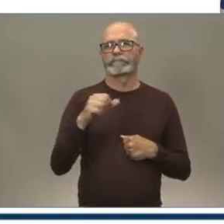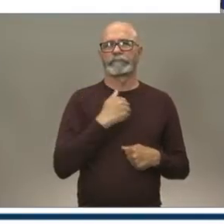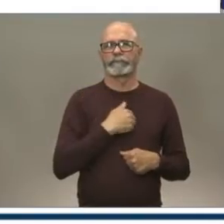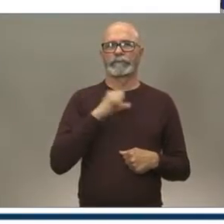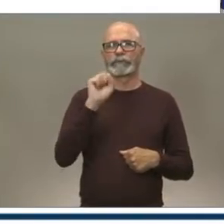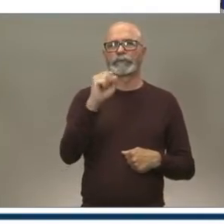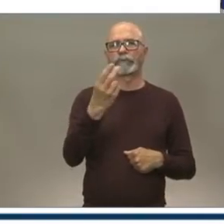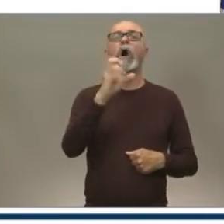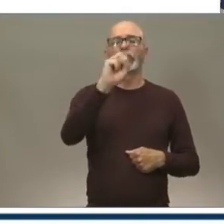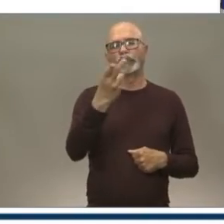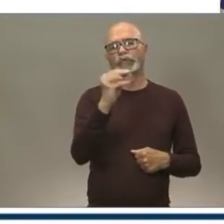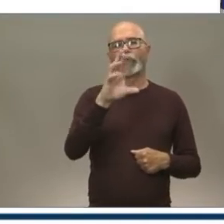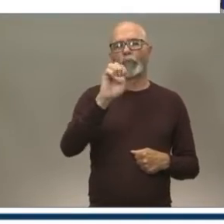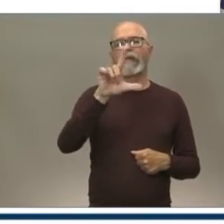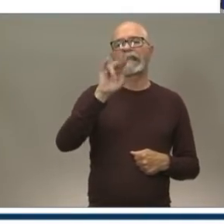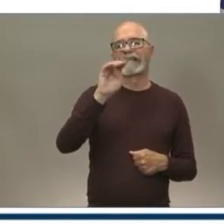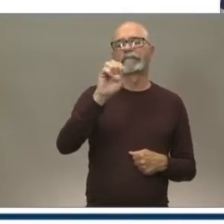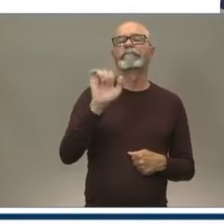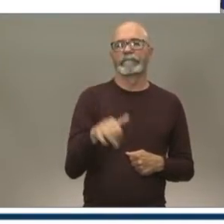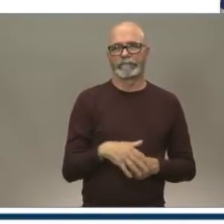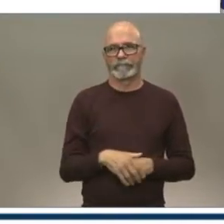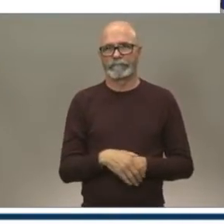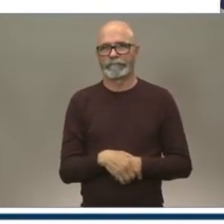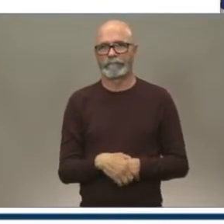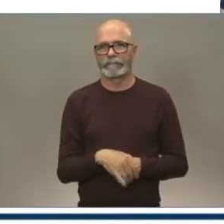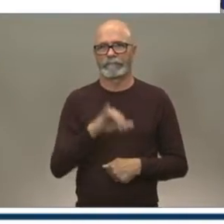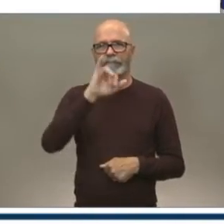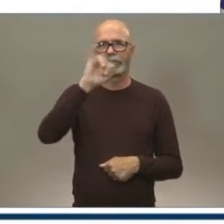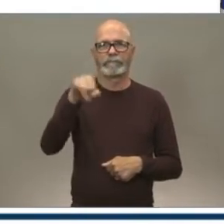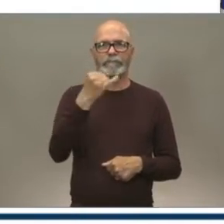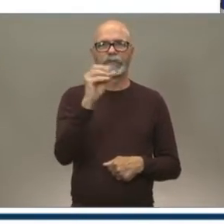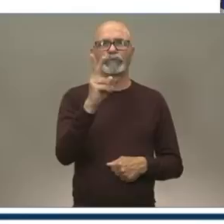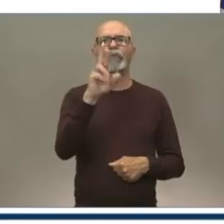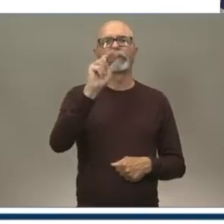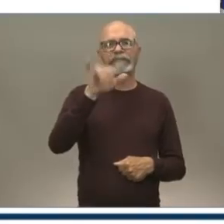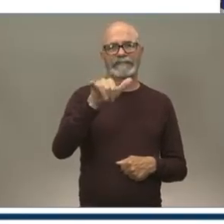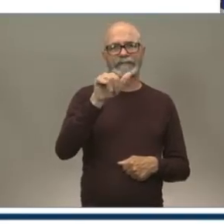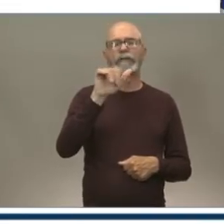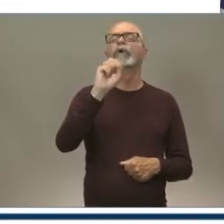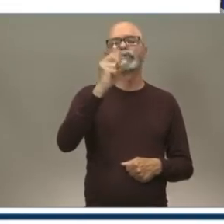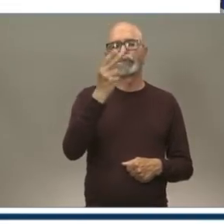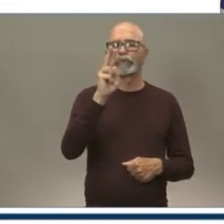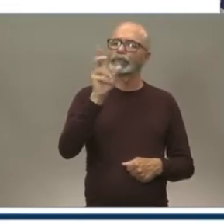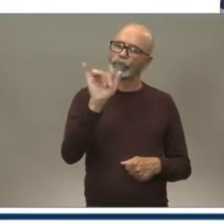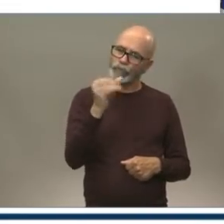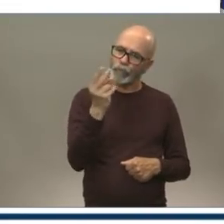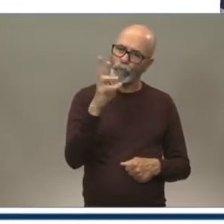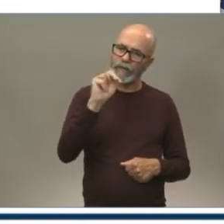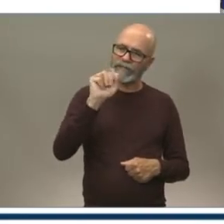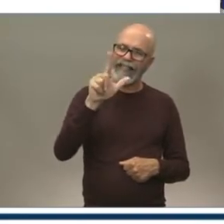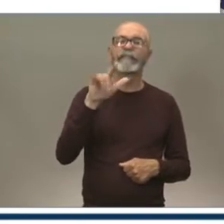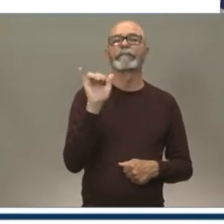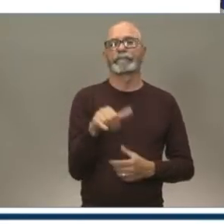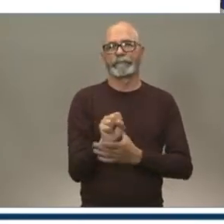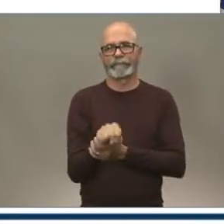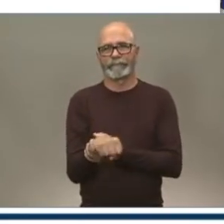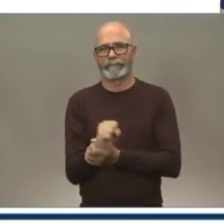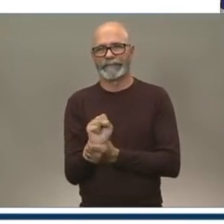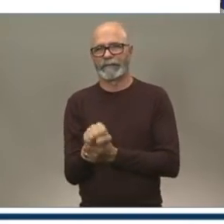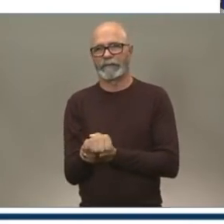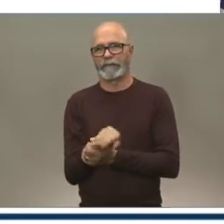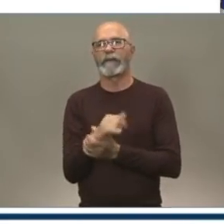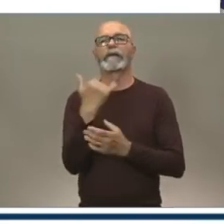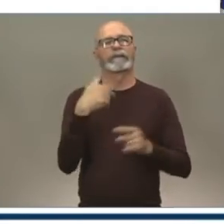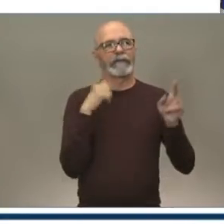This is for Premier. What, with the border from New Brunswick closed,